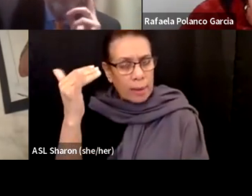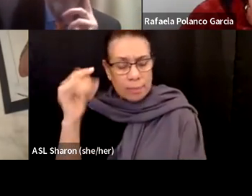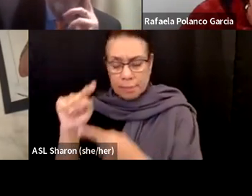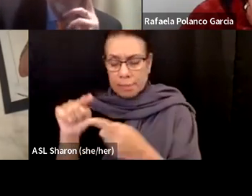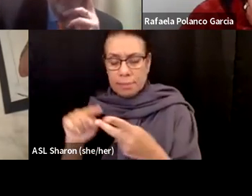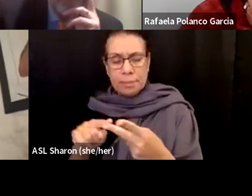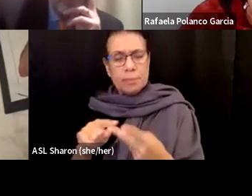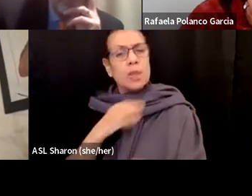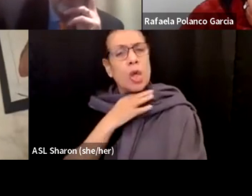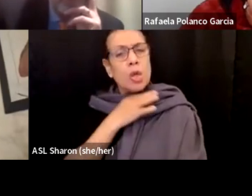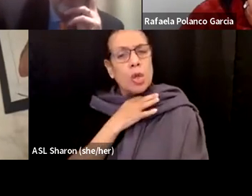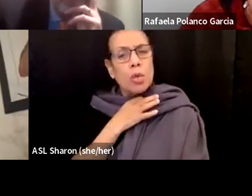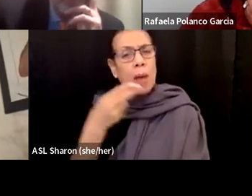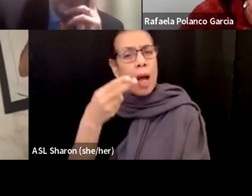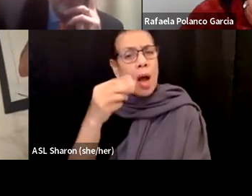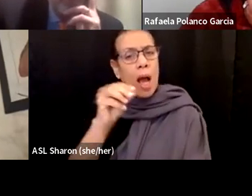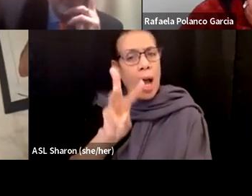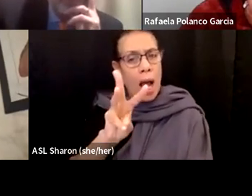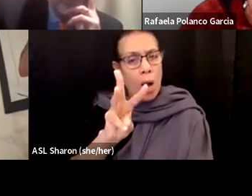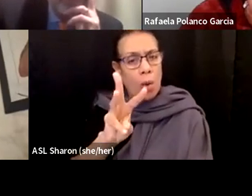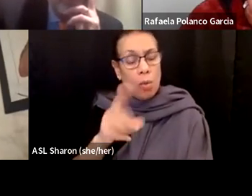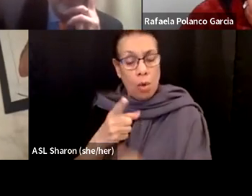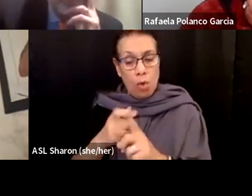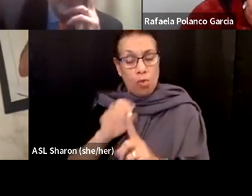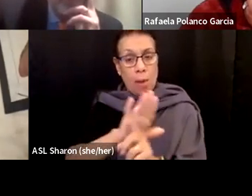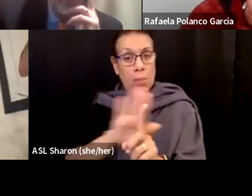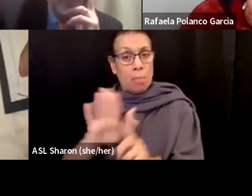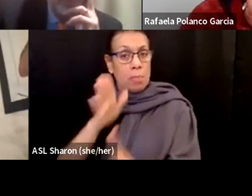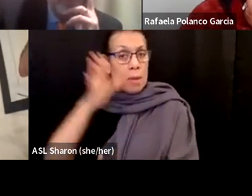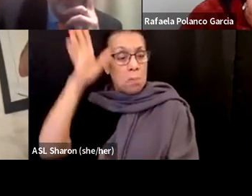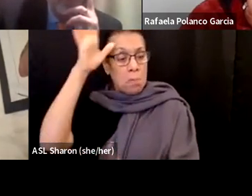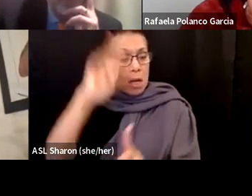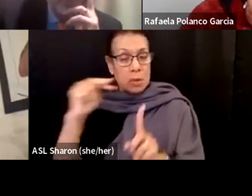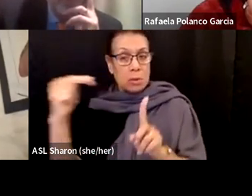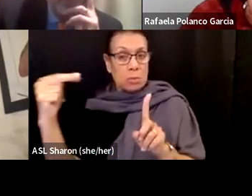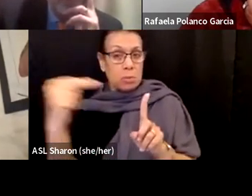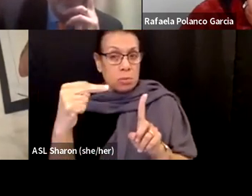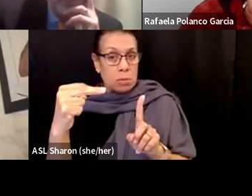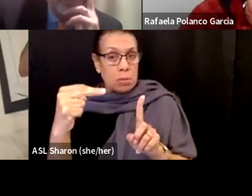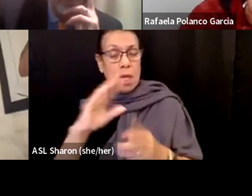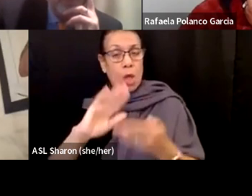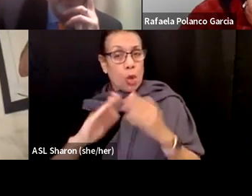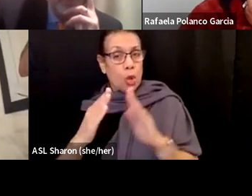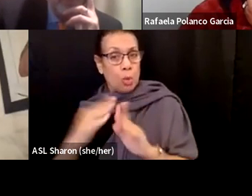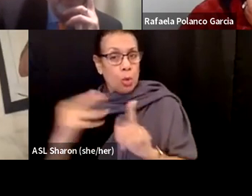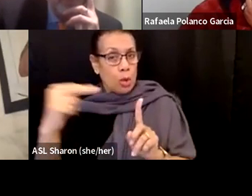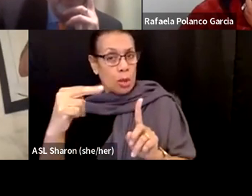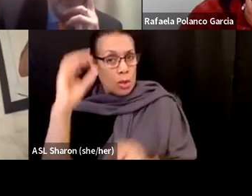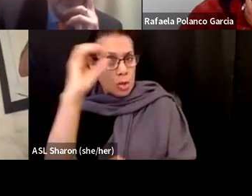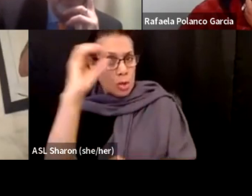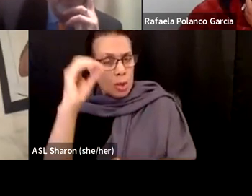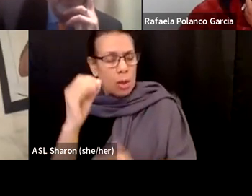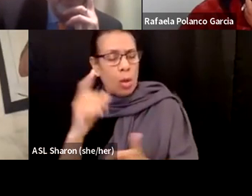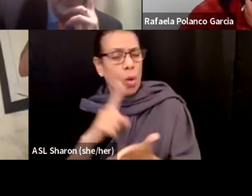that has been performed based on the parents opinion based on the community's opinion and what is the information that we have and